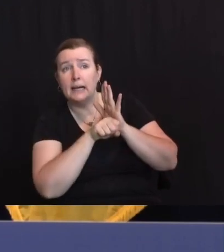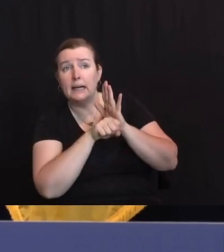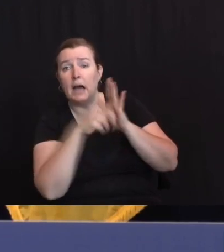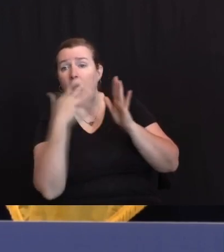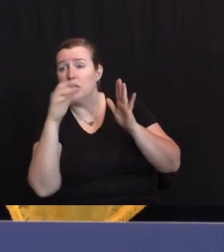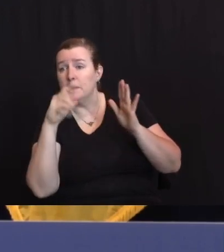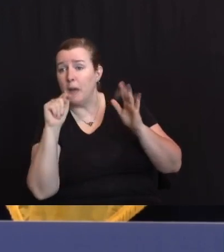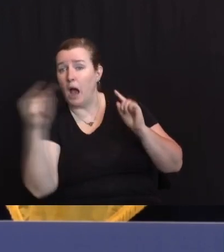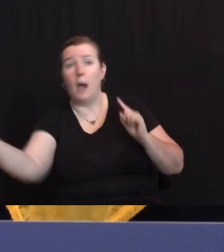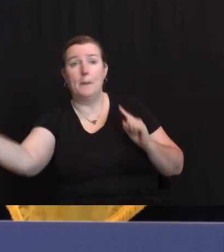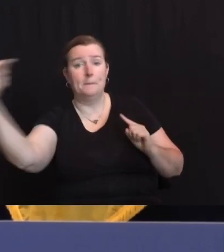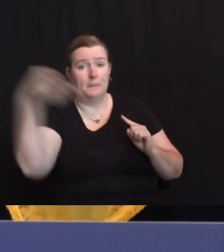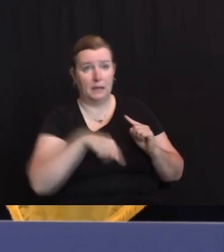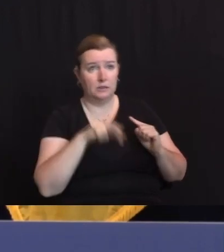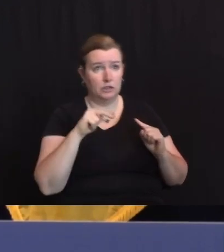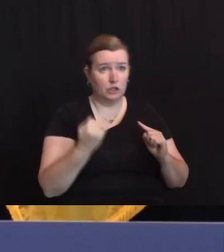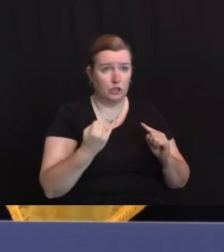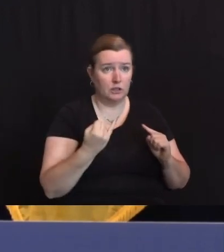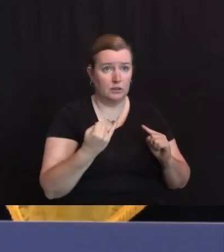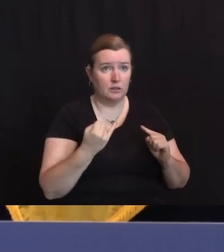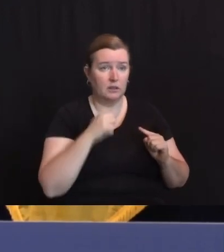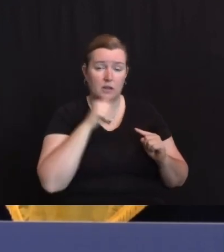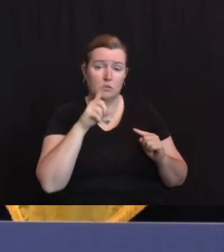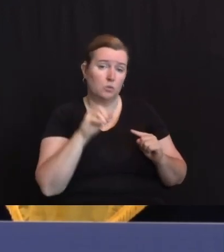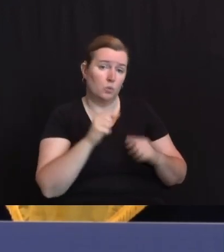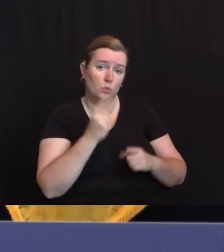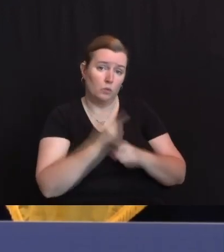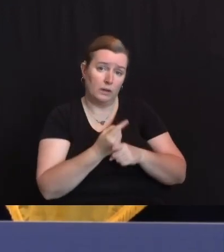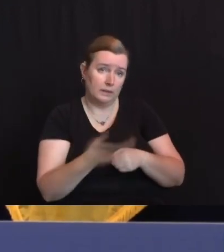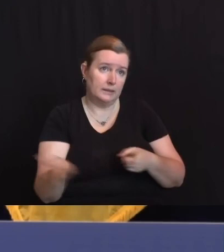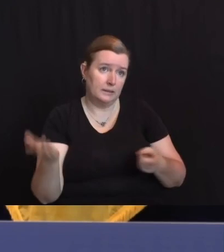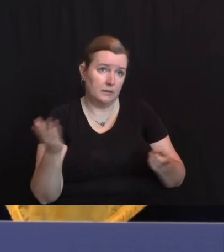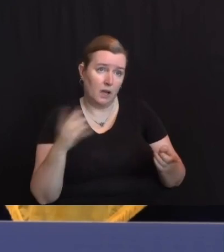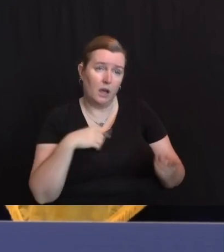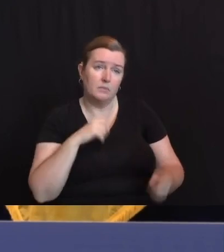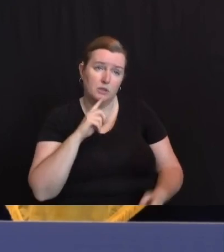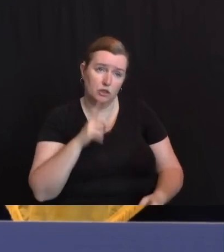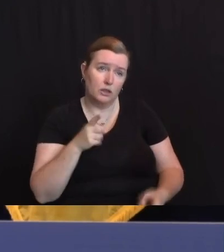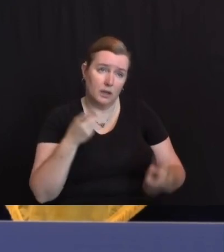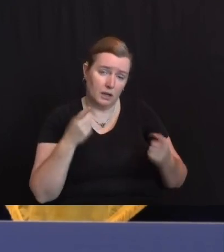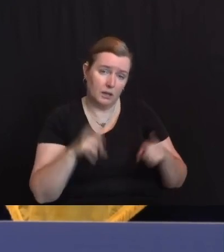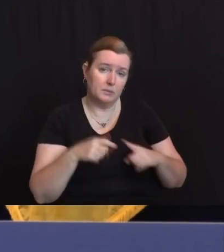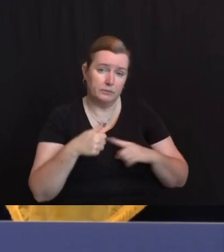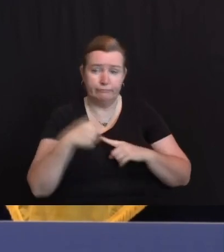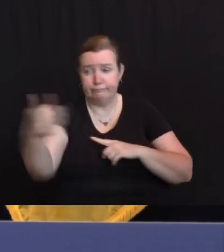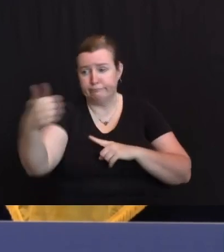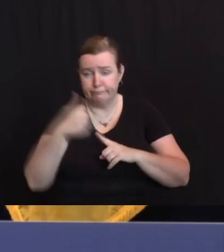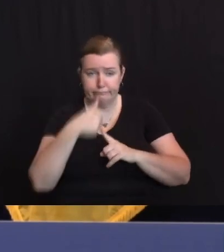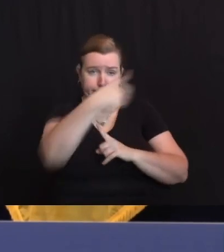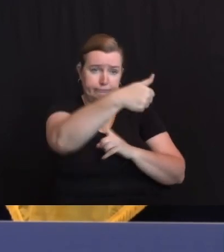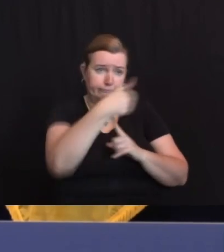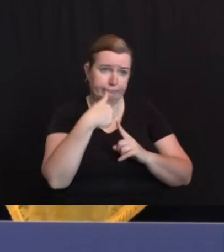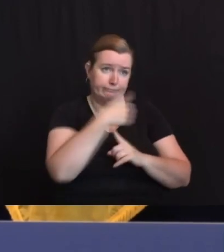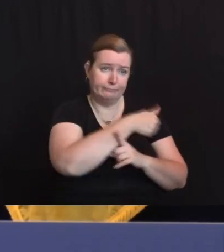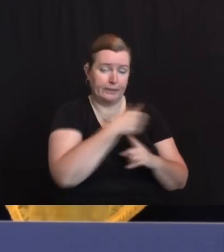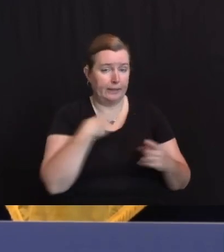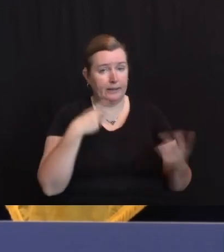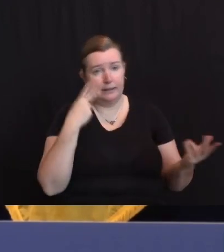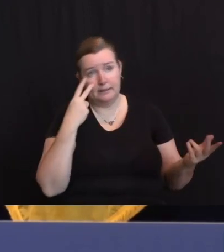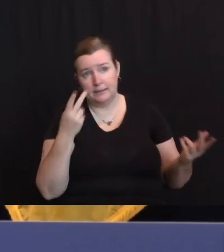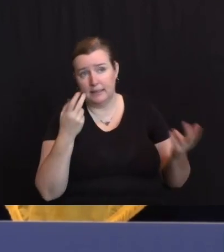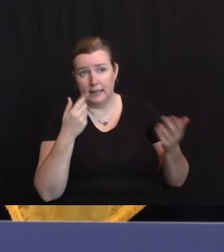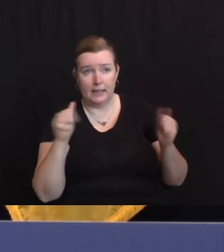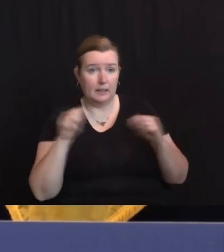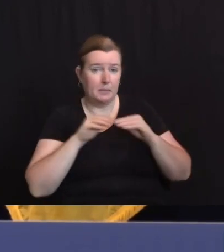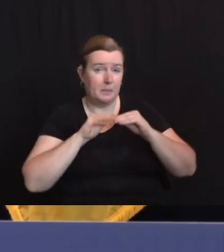to New Jersey and not doing the right thing. I'm sure some of that's going on, but I don't think we've seen any egregious breakouts or hotspots